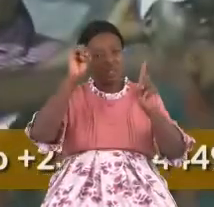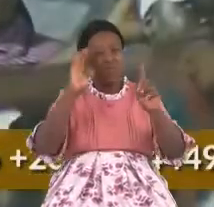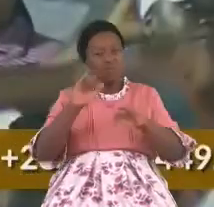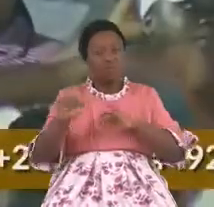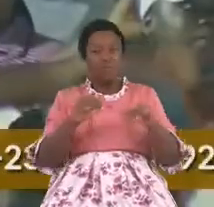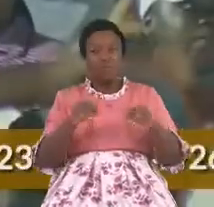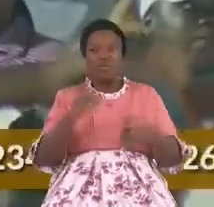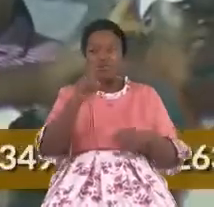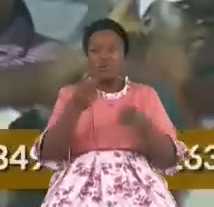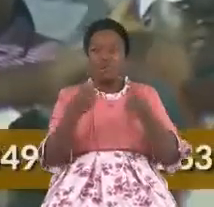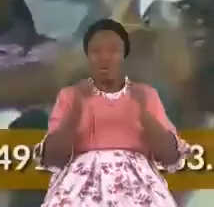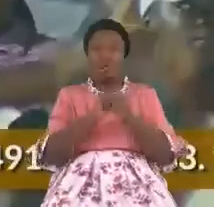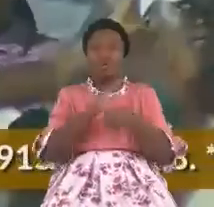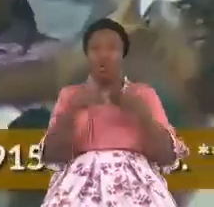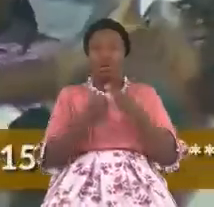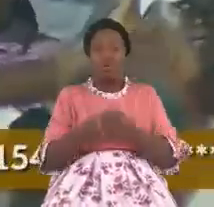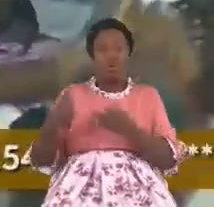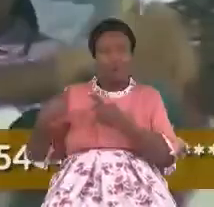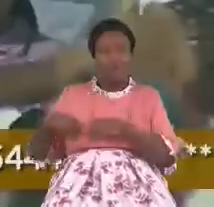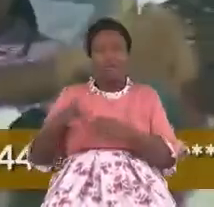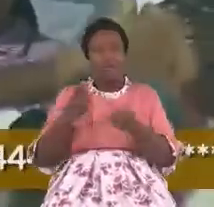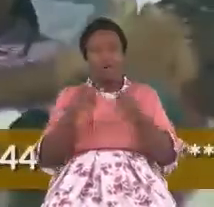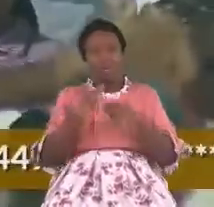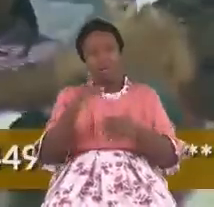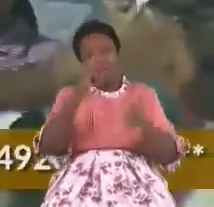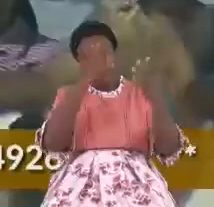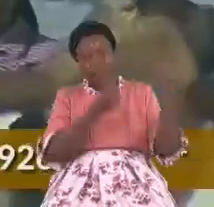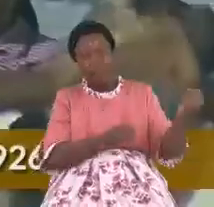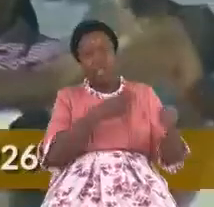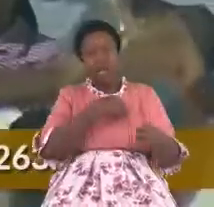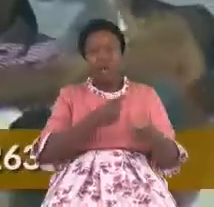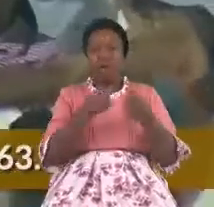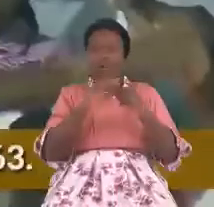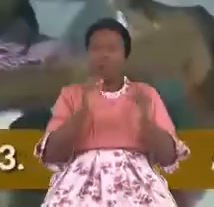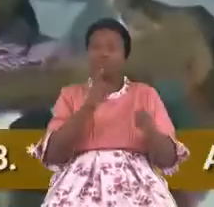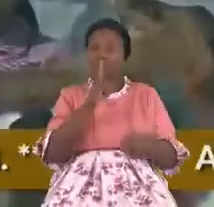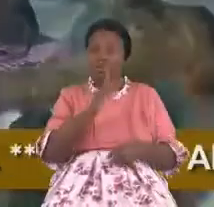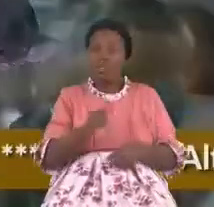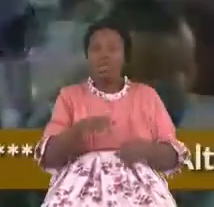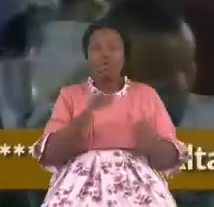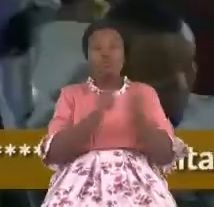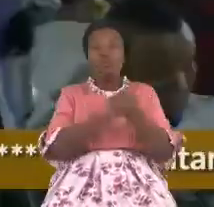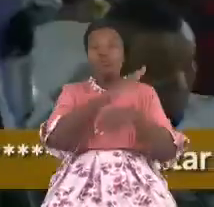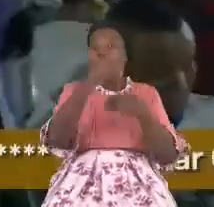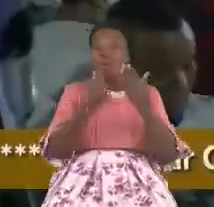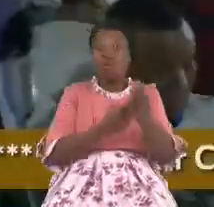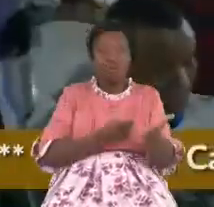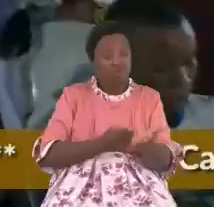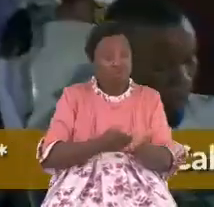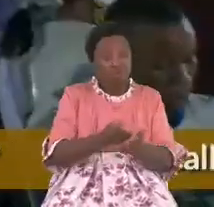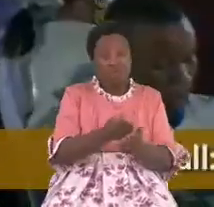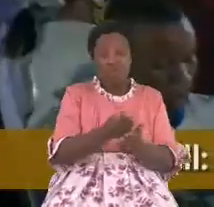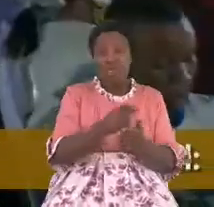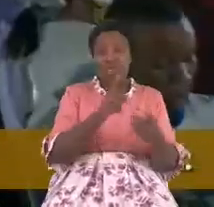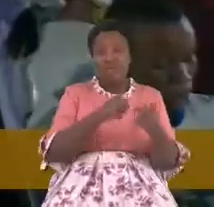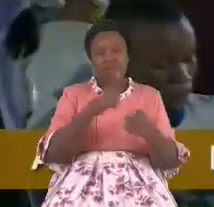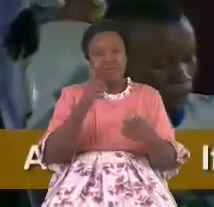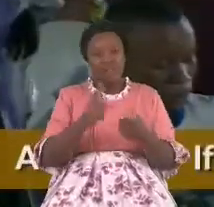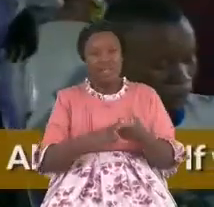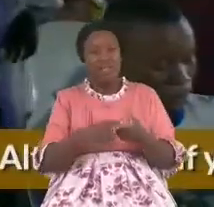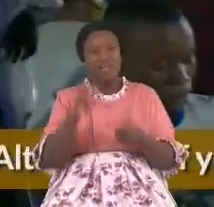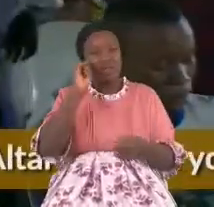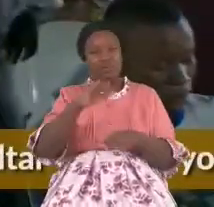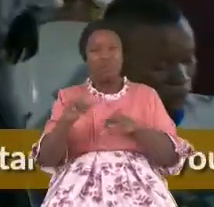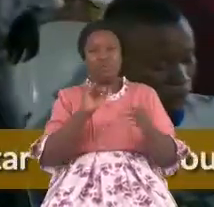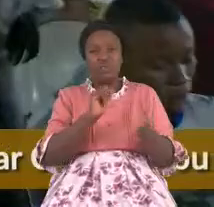your heart, and you come by faith, and you come sincerely with all honesty. then he will do what he has